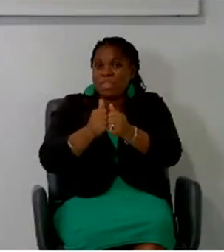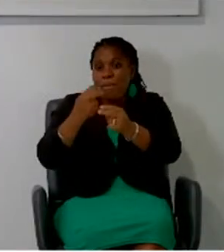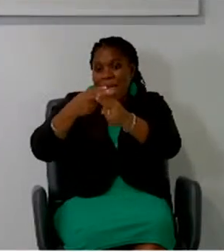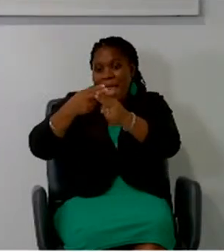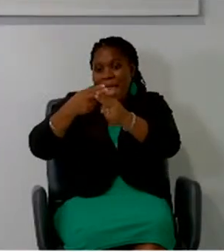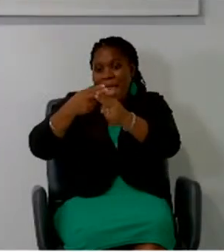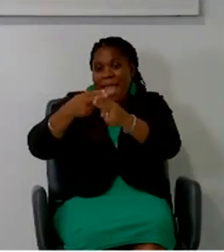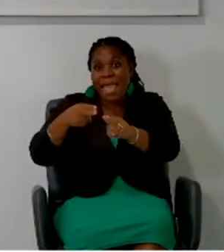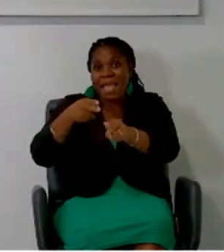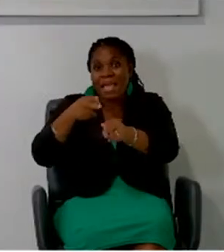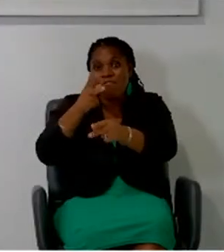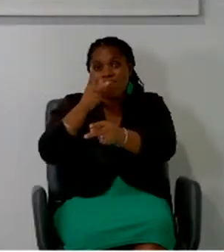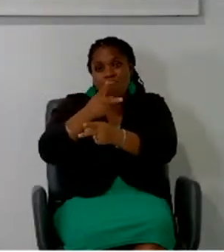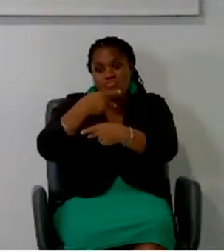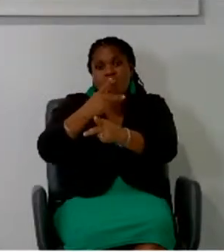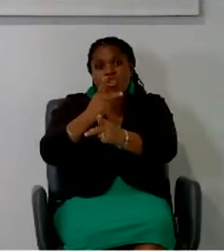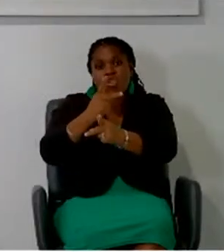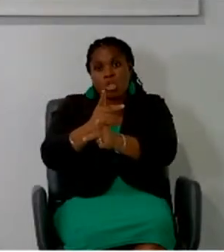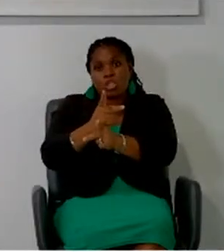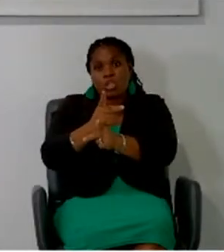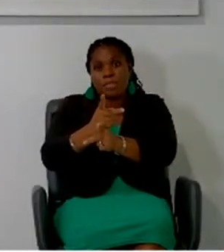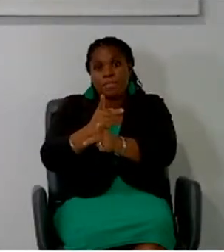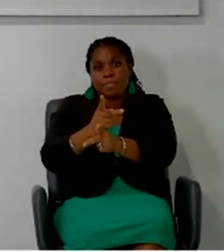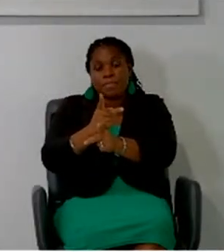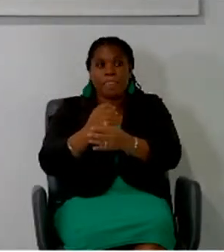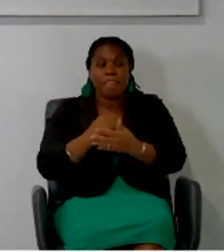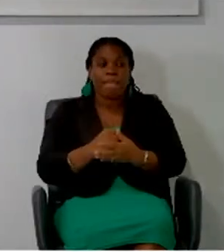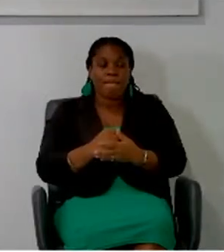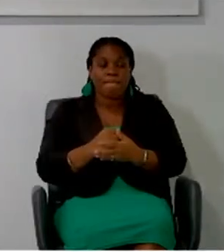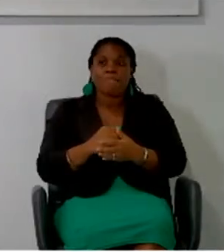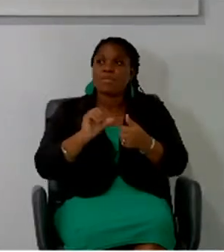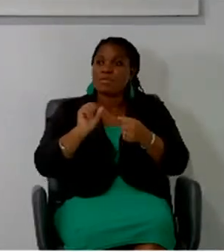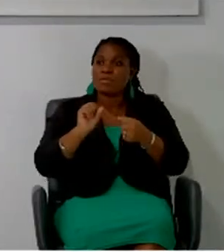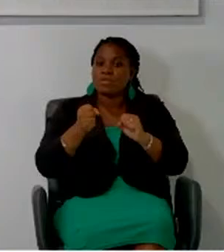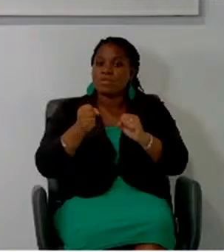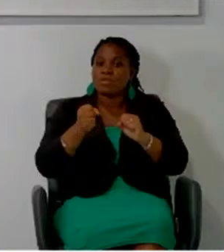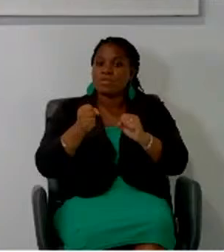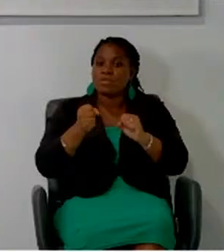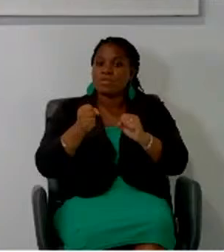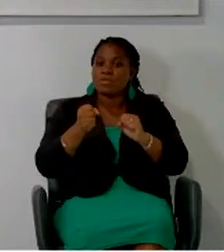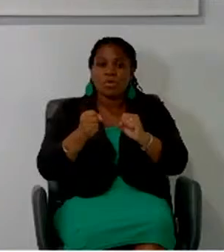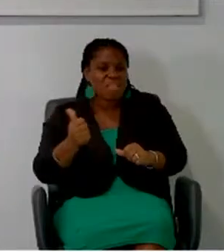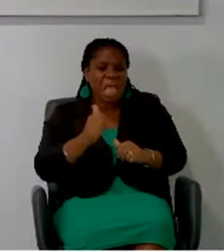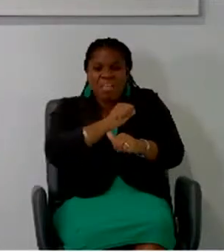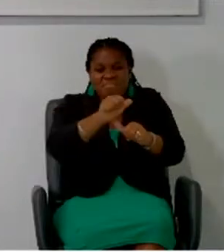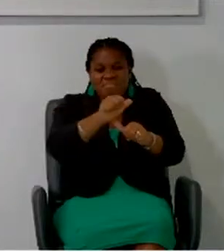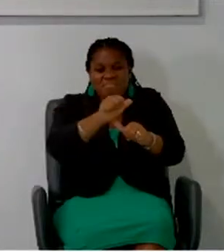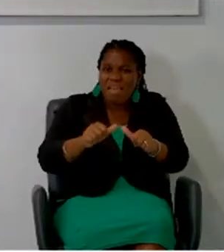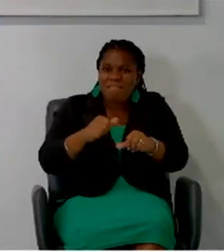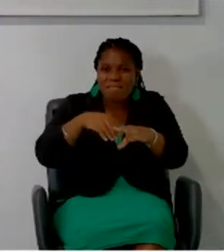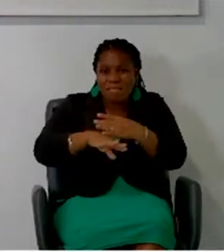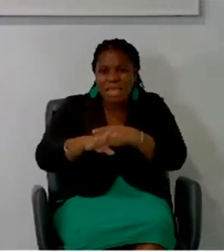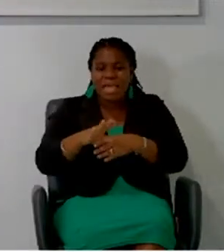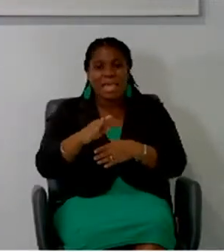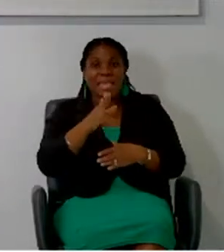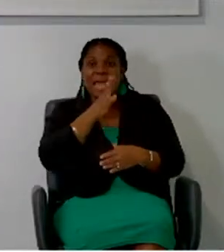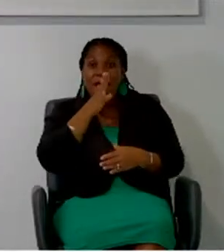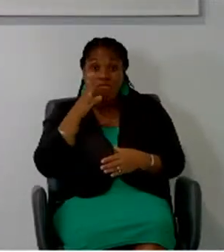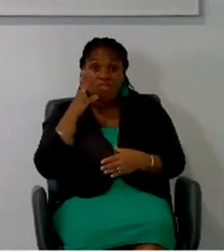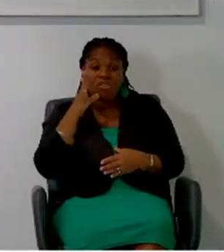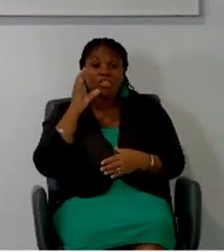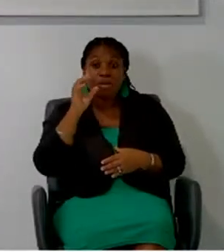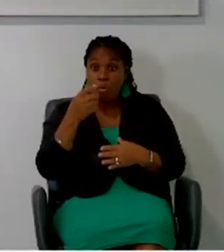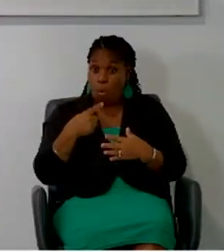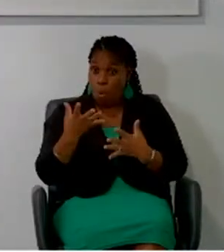example. They come, they look at our hatchery, and they're helping us with that. So with any area in agriculture where we need help, they